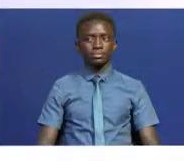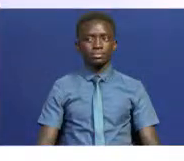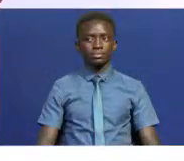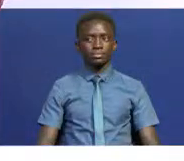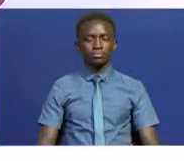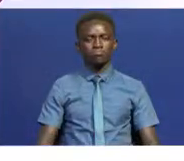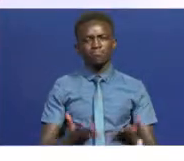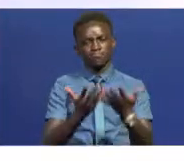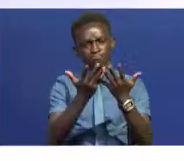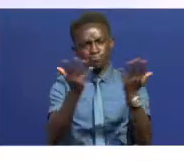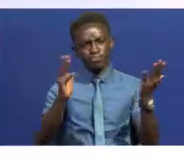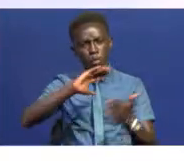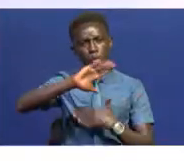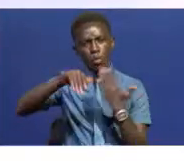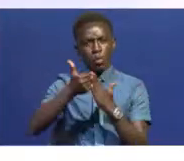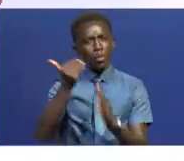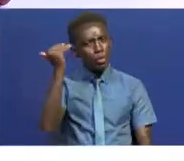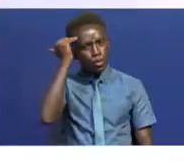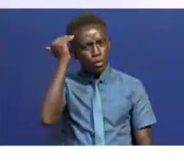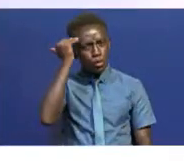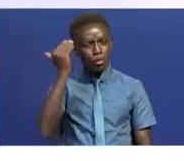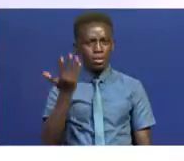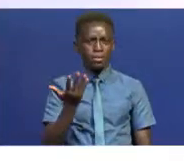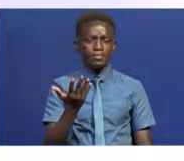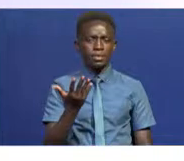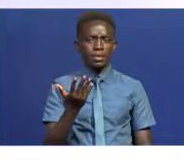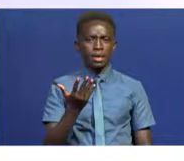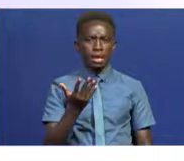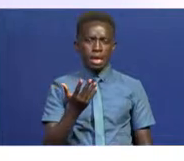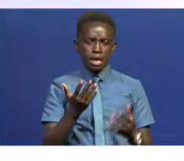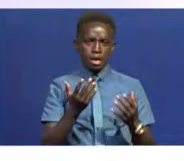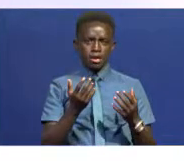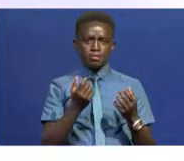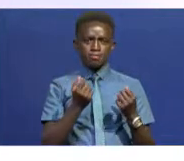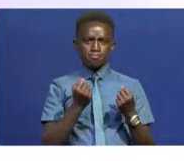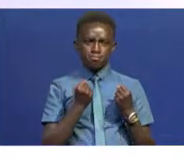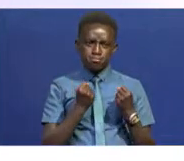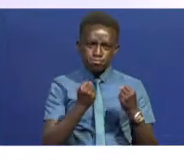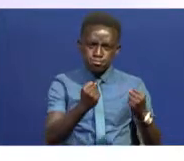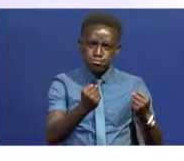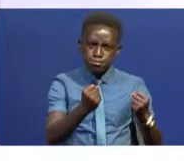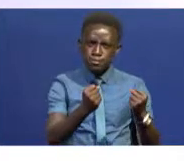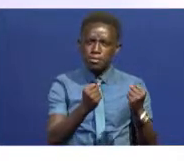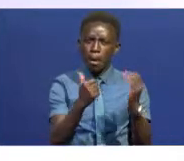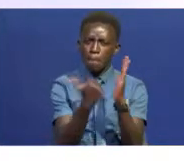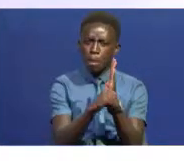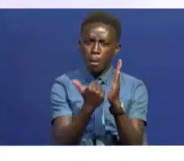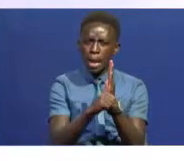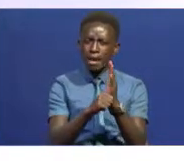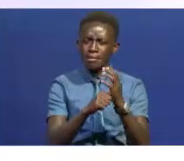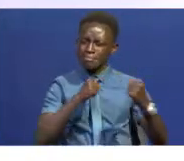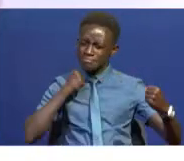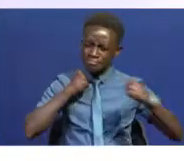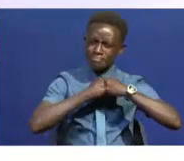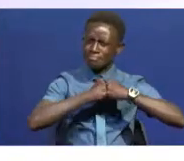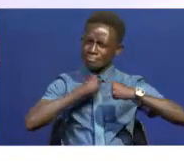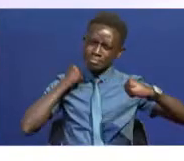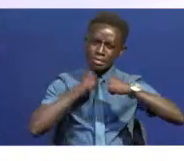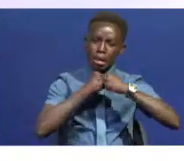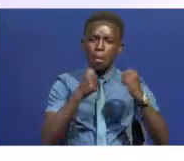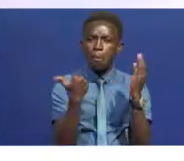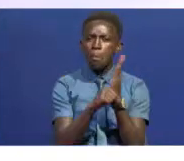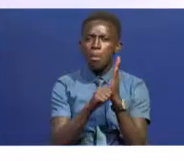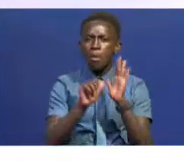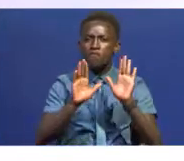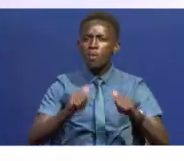We all know that the largest contributor to road carnage is overspeeding, reckless